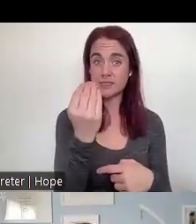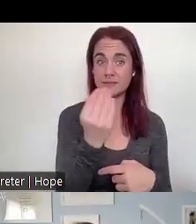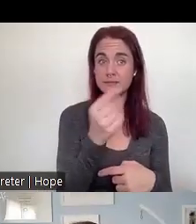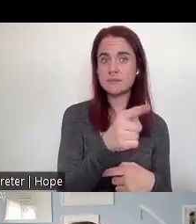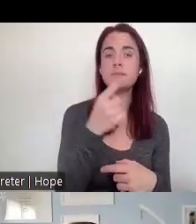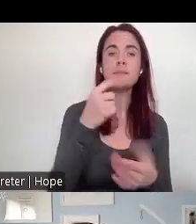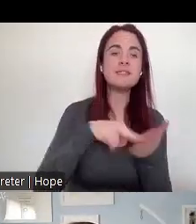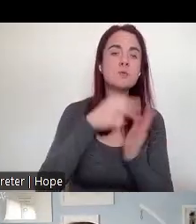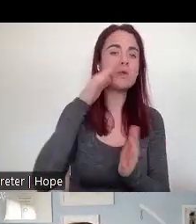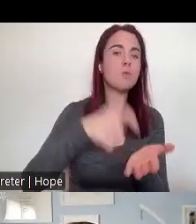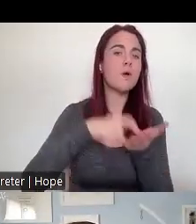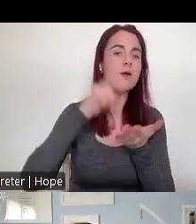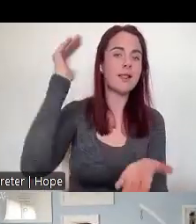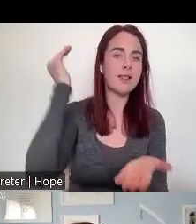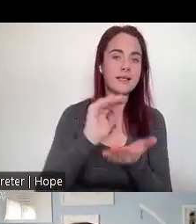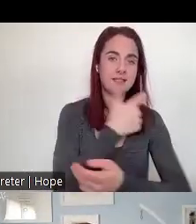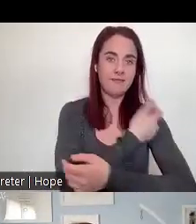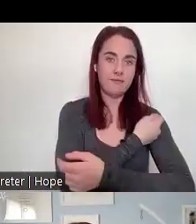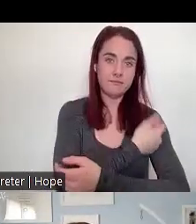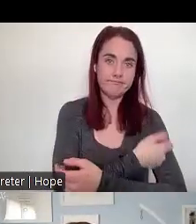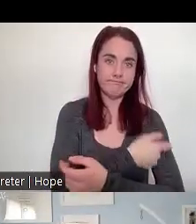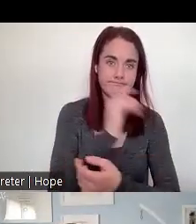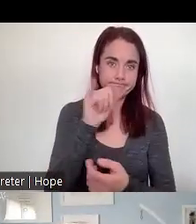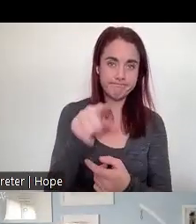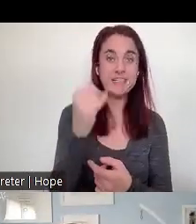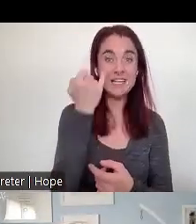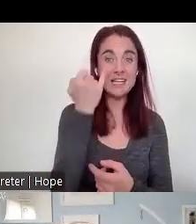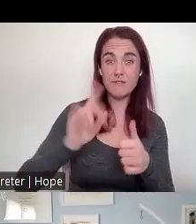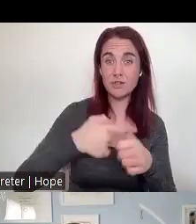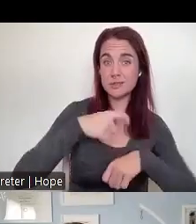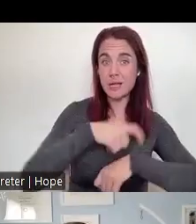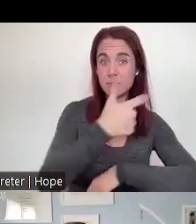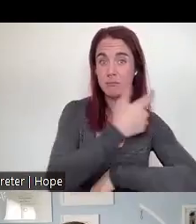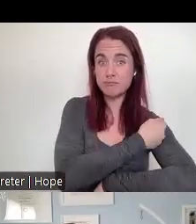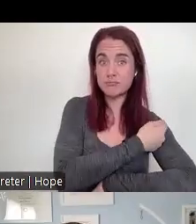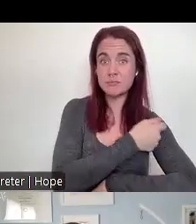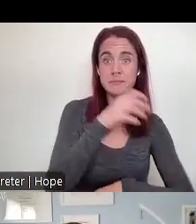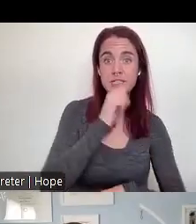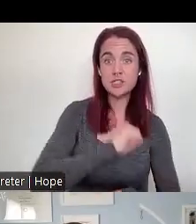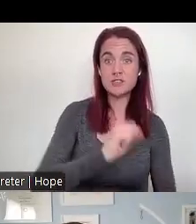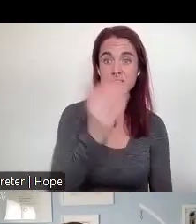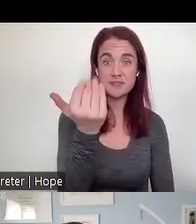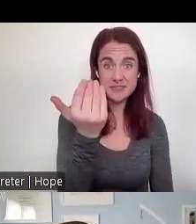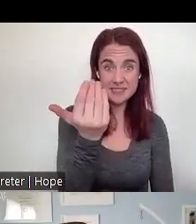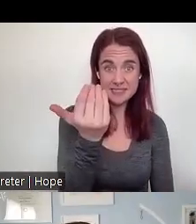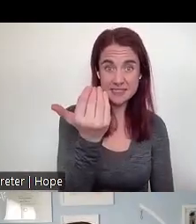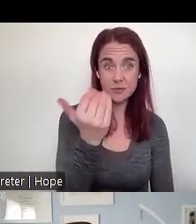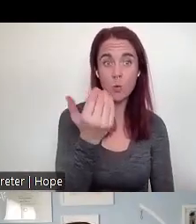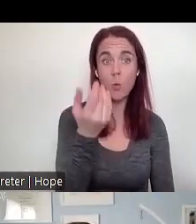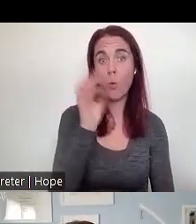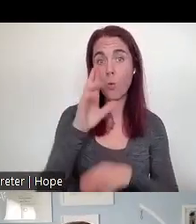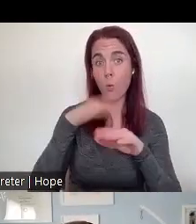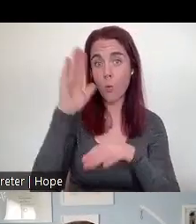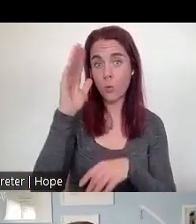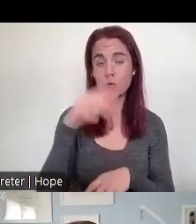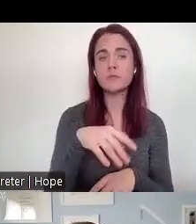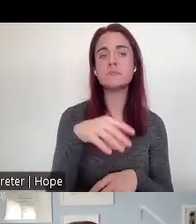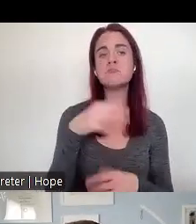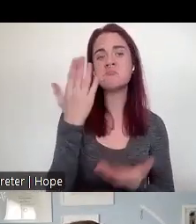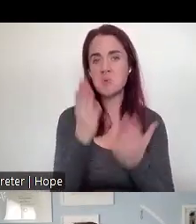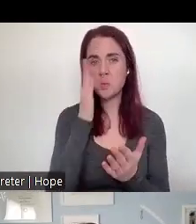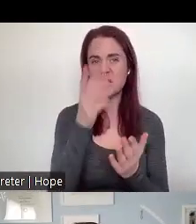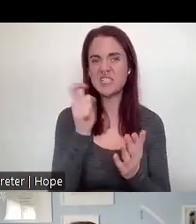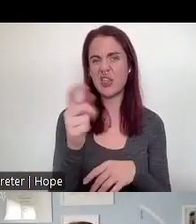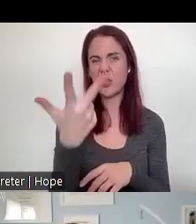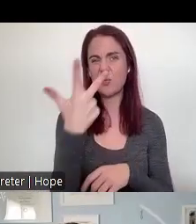fewer shots you're likely needed to have. So if your first shot is at 15 years of age or older, you're likely going to need